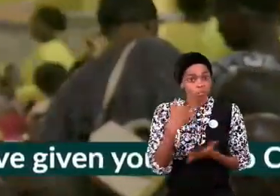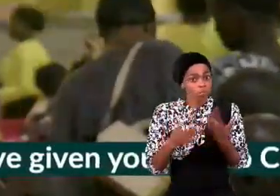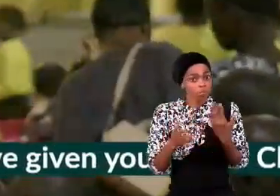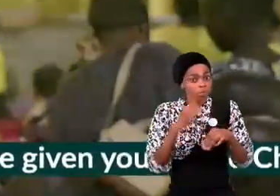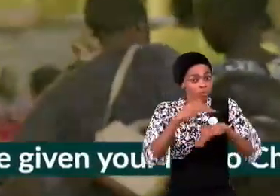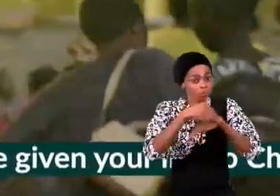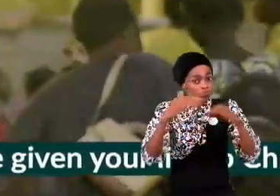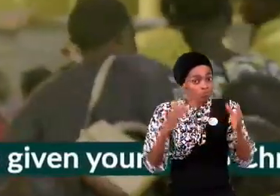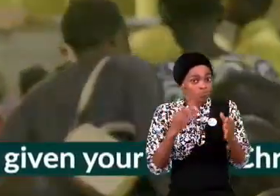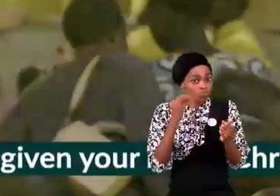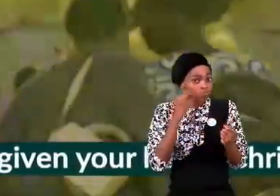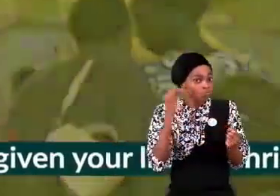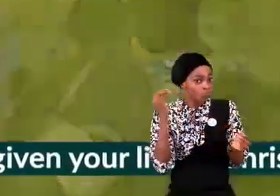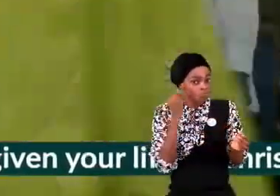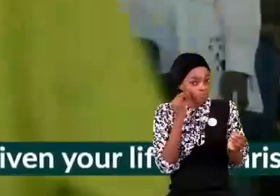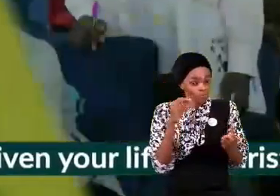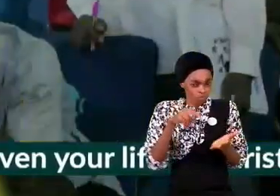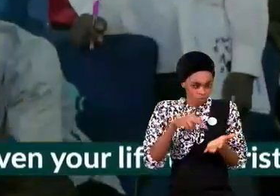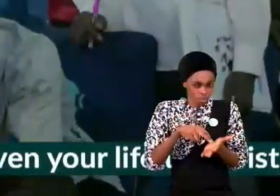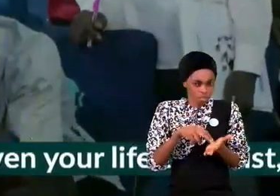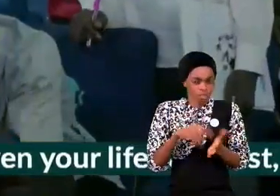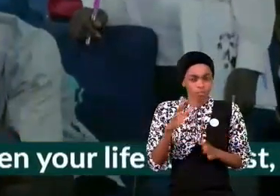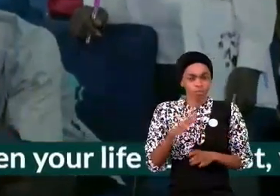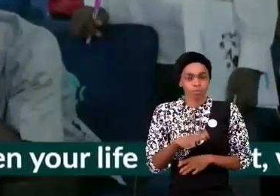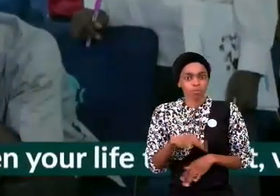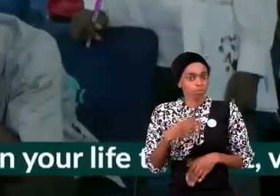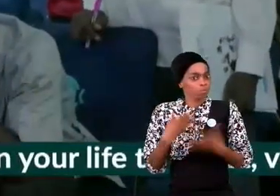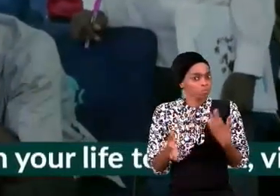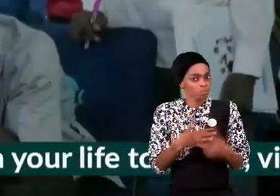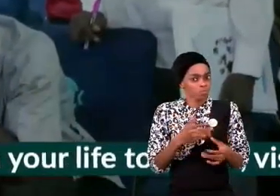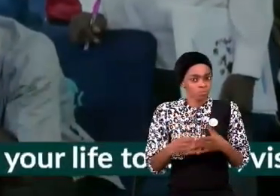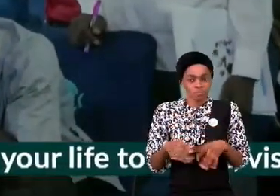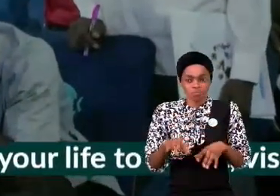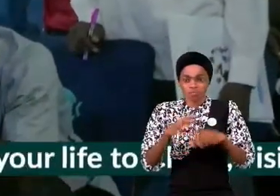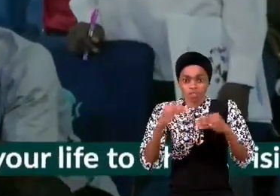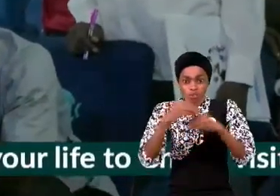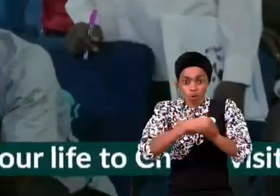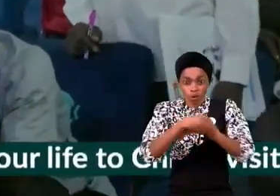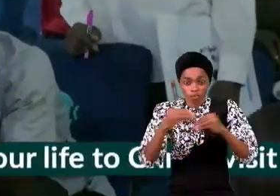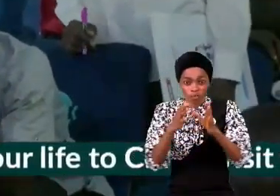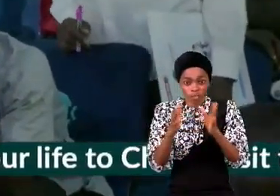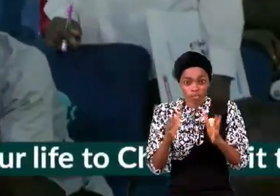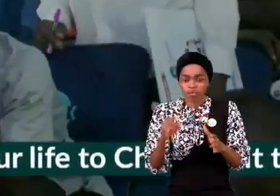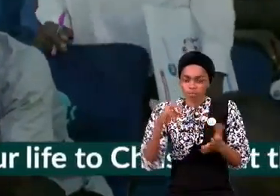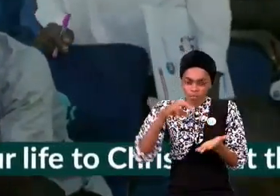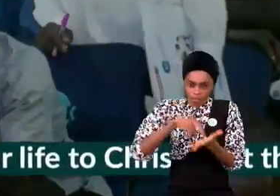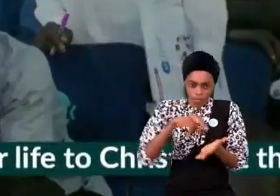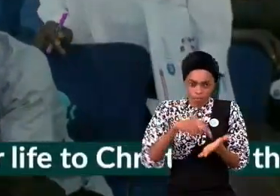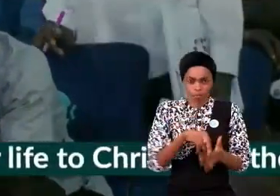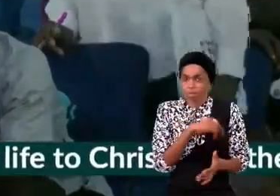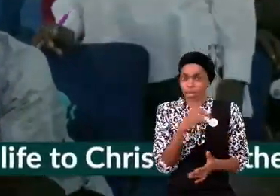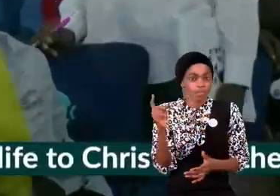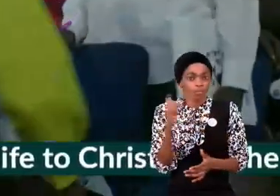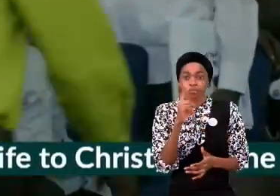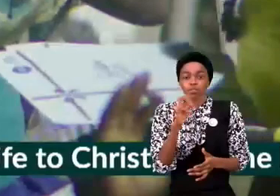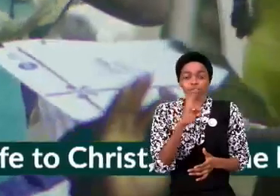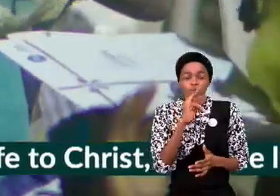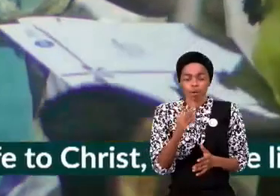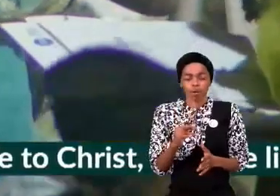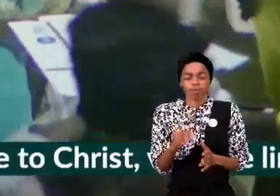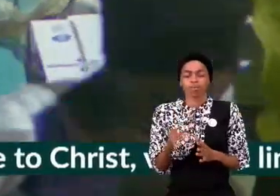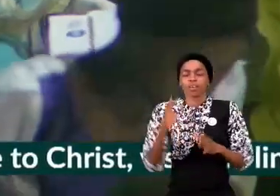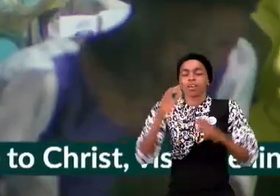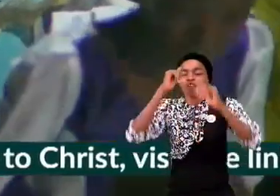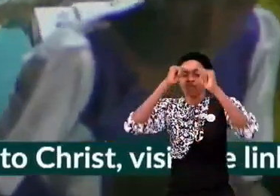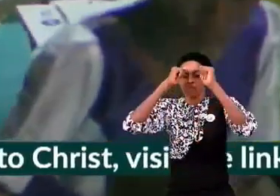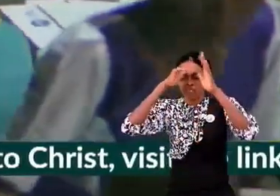the glory, the realm of the glory of God. Father, in the mighty name of Jesus, we thank